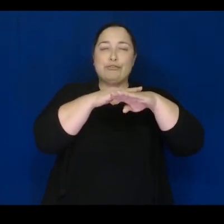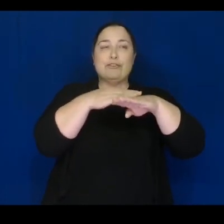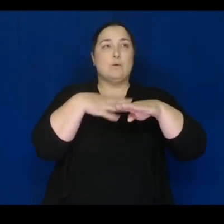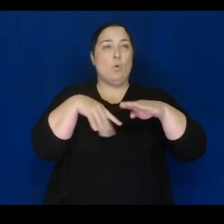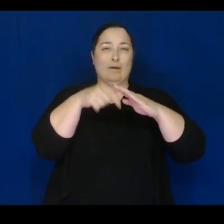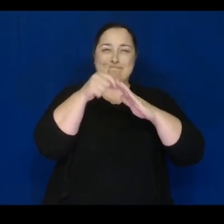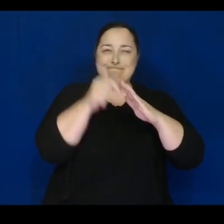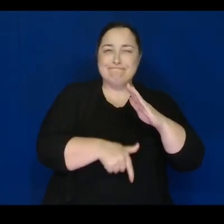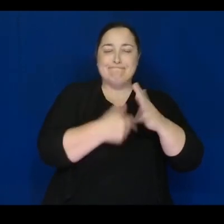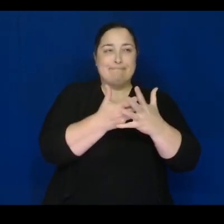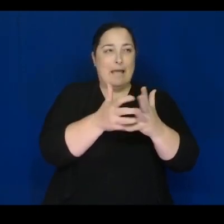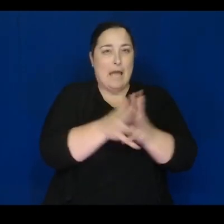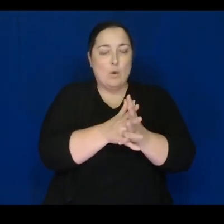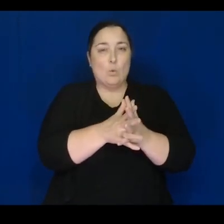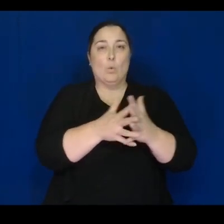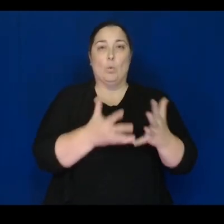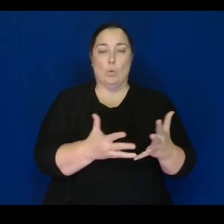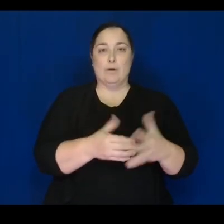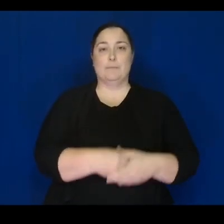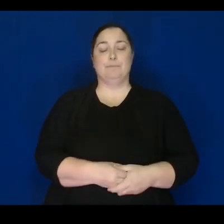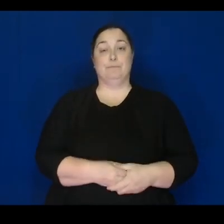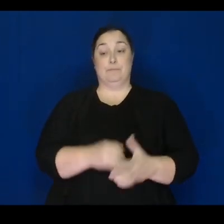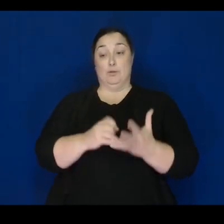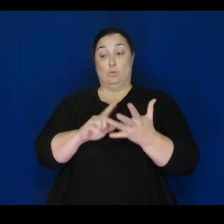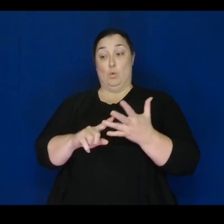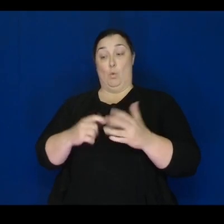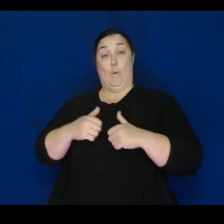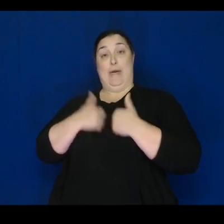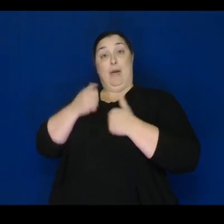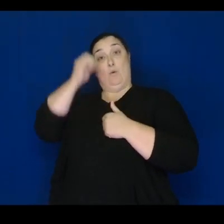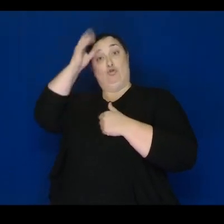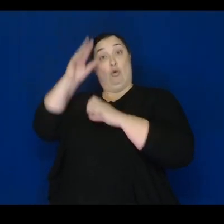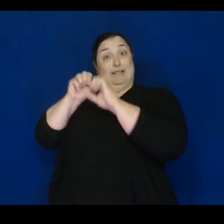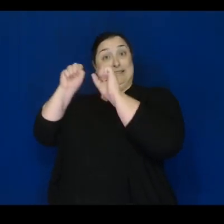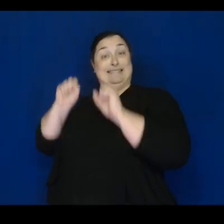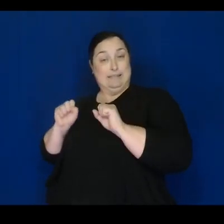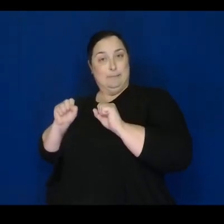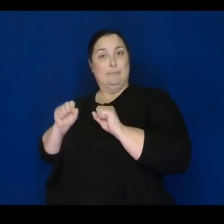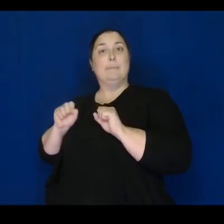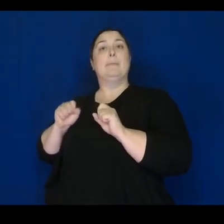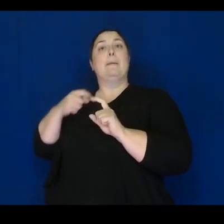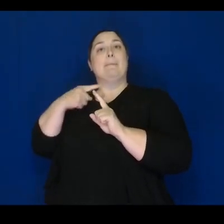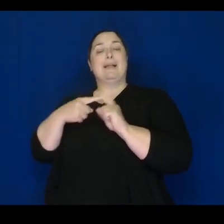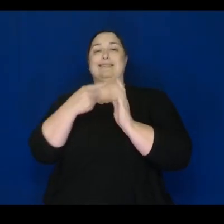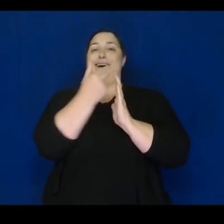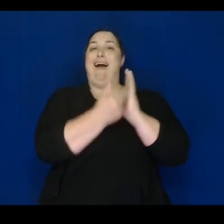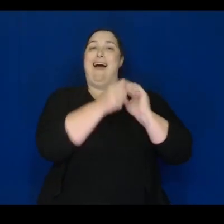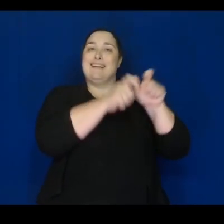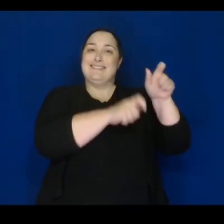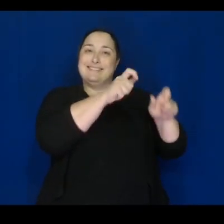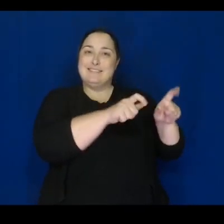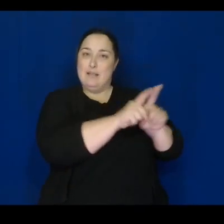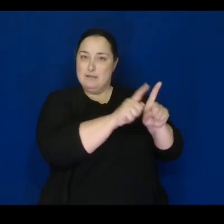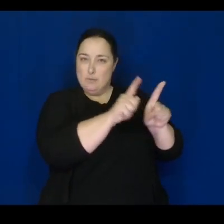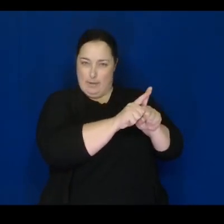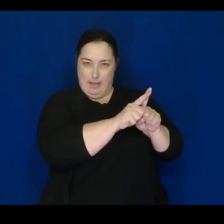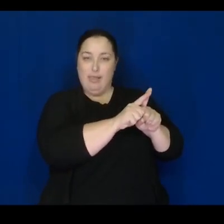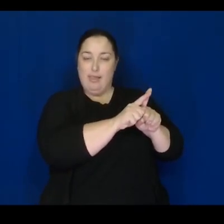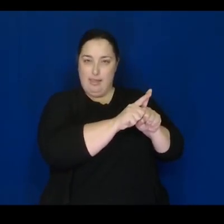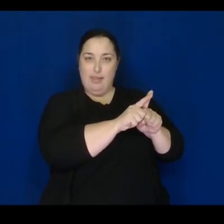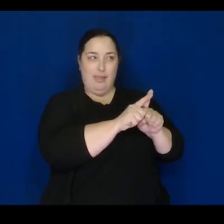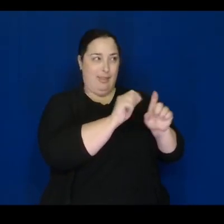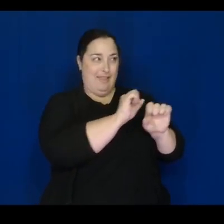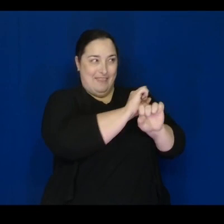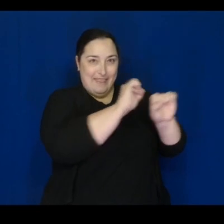what brought together that was drawing on our knowledge systems, but also really drawing from the artists and listening to the artists and what